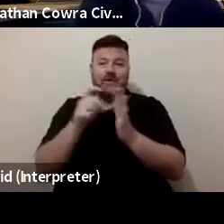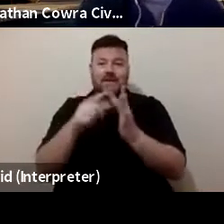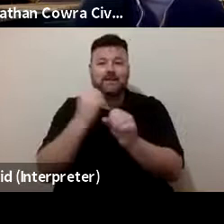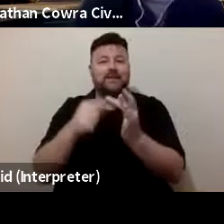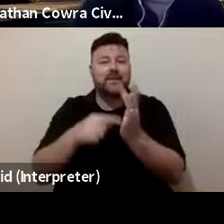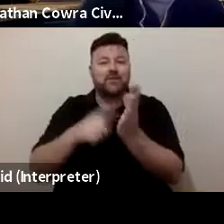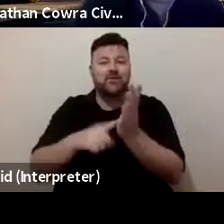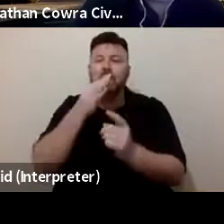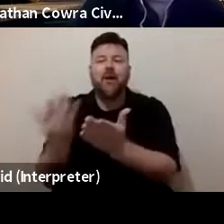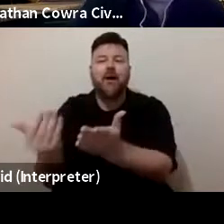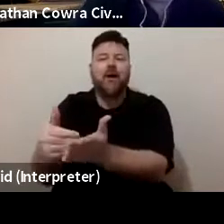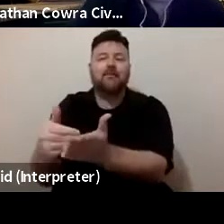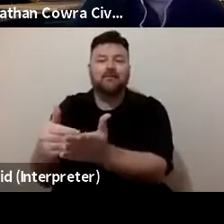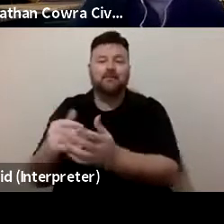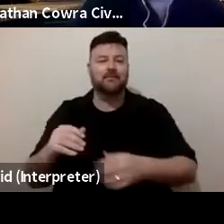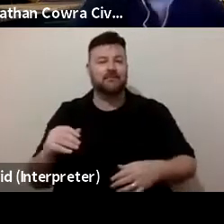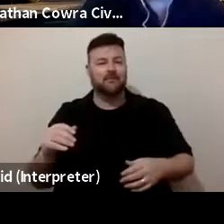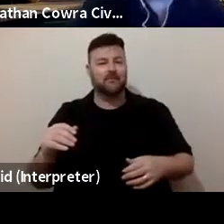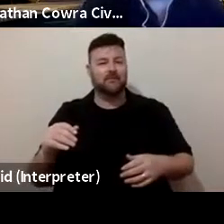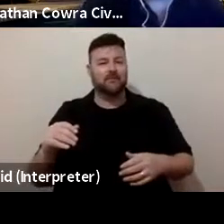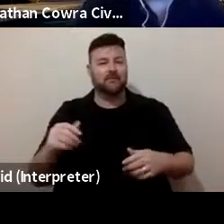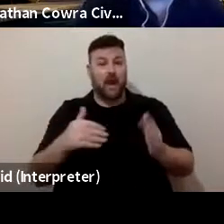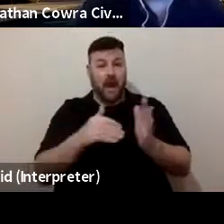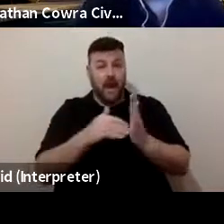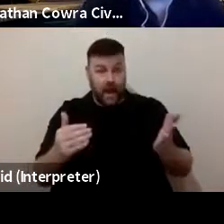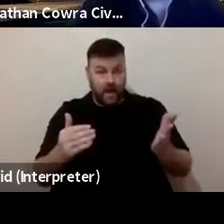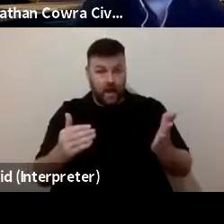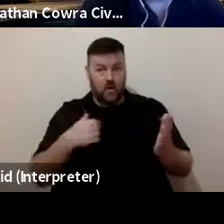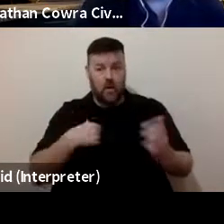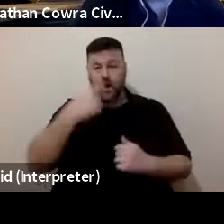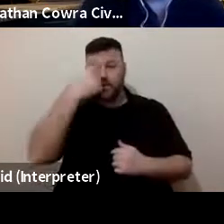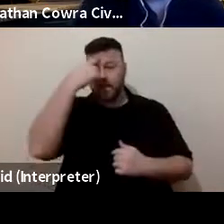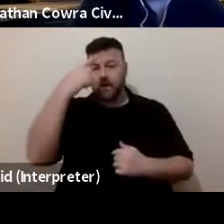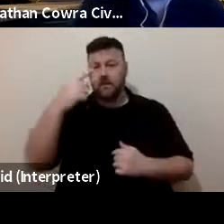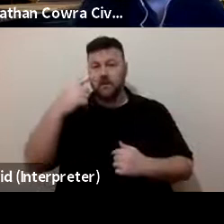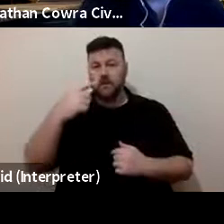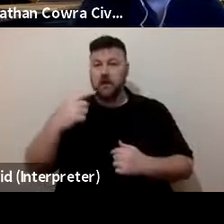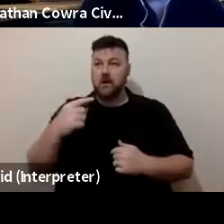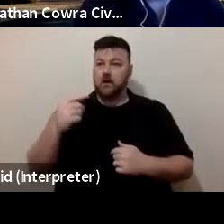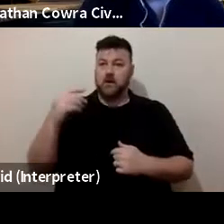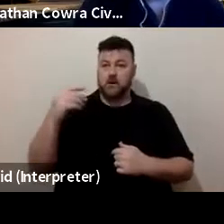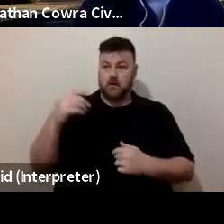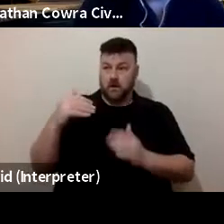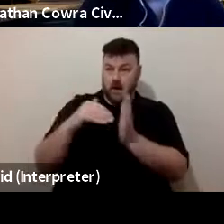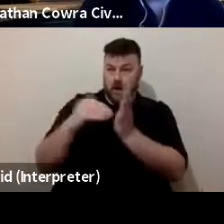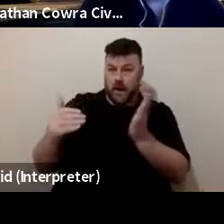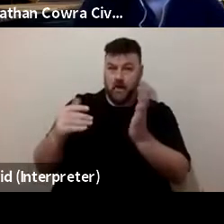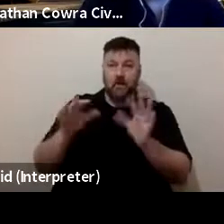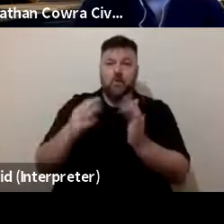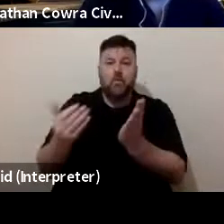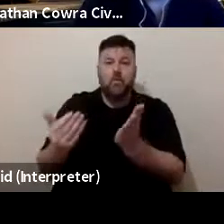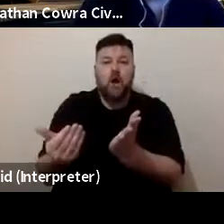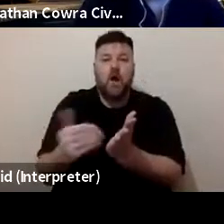longer period of time. But I'm hoping now that people will see that the digital component of a work is sort of implicit